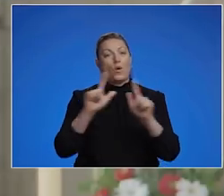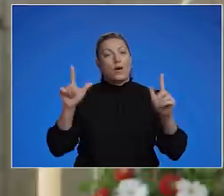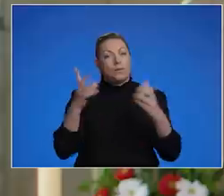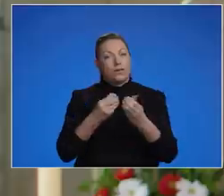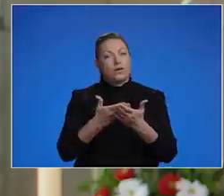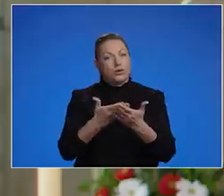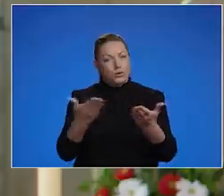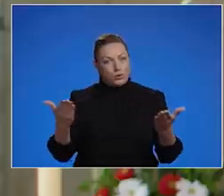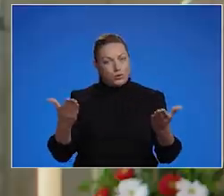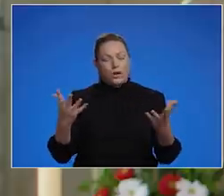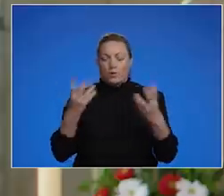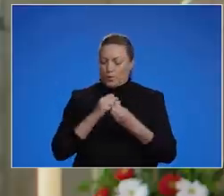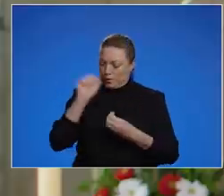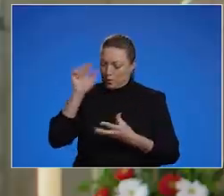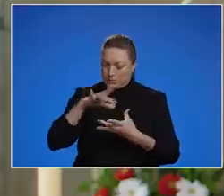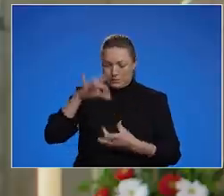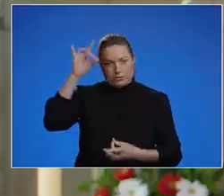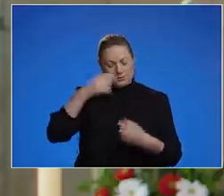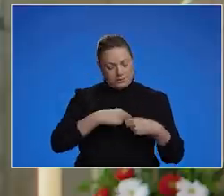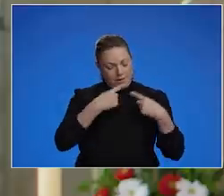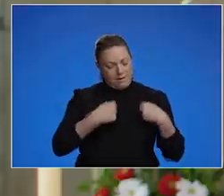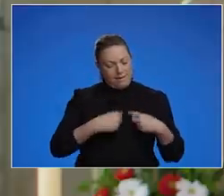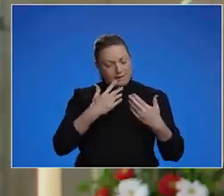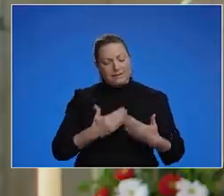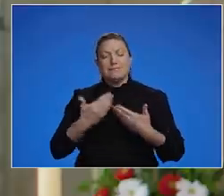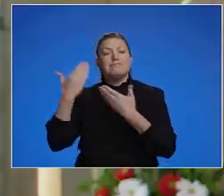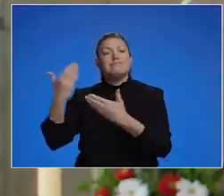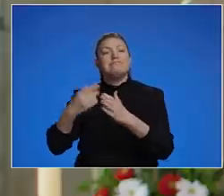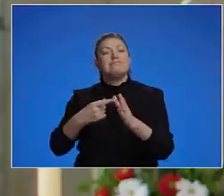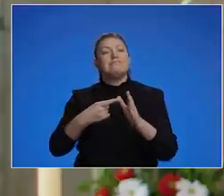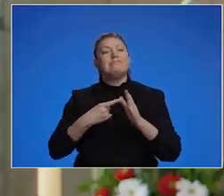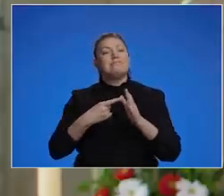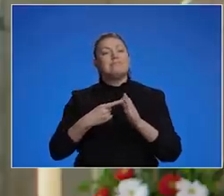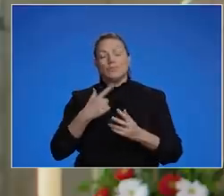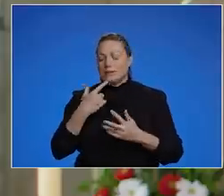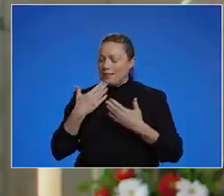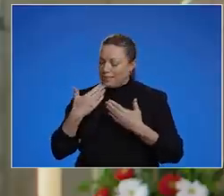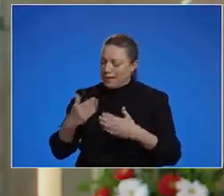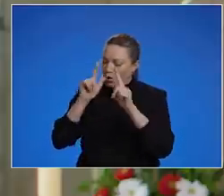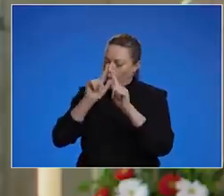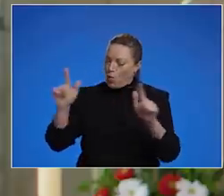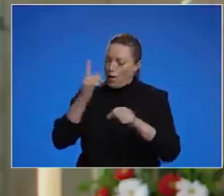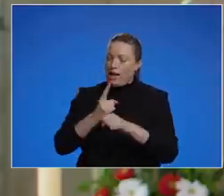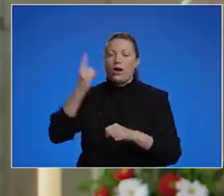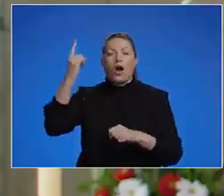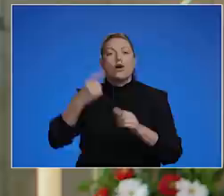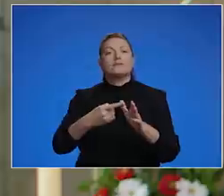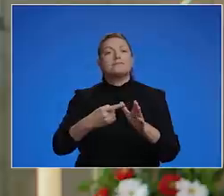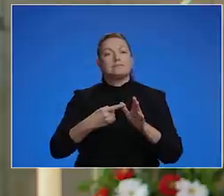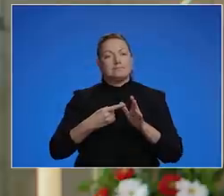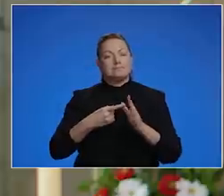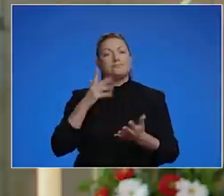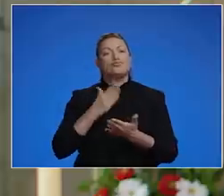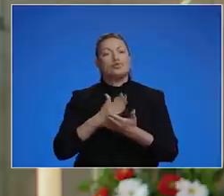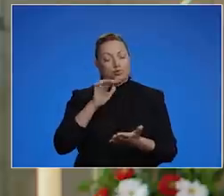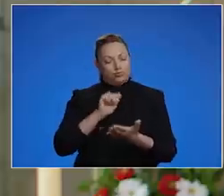The Lord be with you. And with your spirit. Lift up your hearts. We lift them up to the Lord. Let us give thanks to the Lord our God. For it is right and